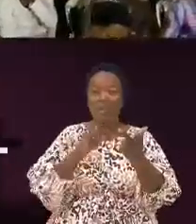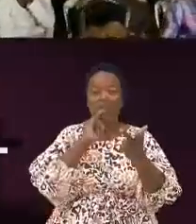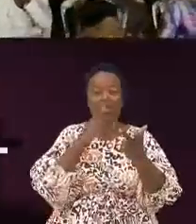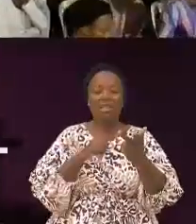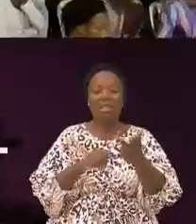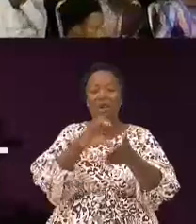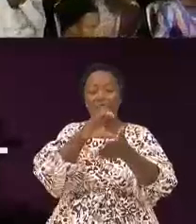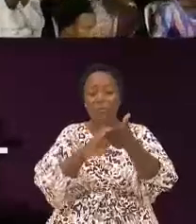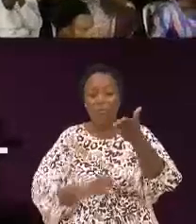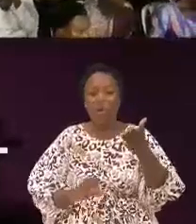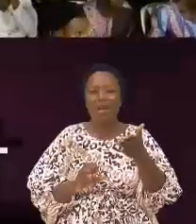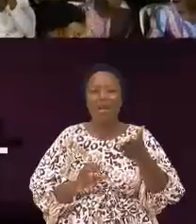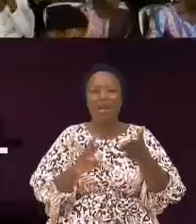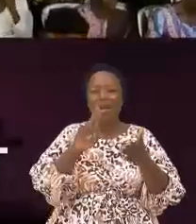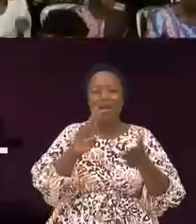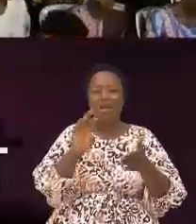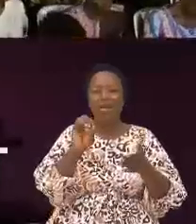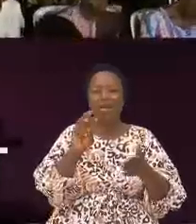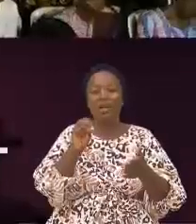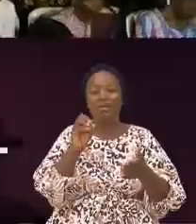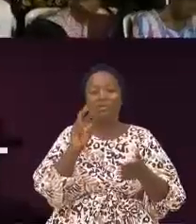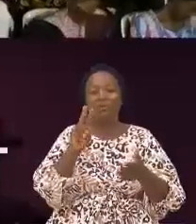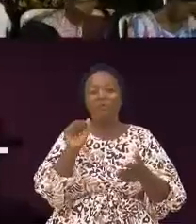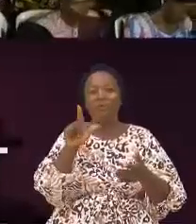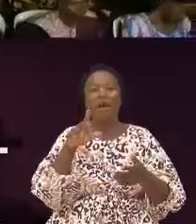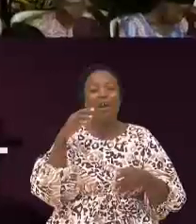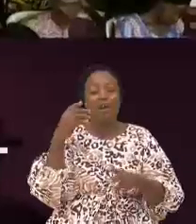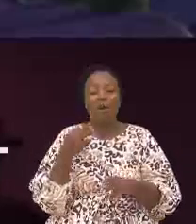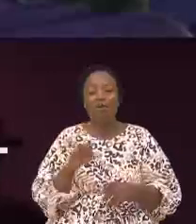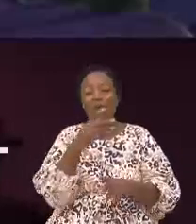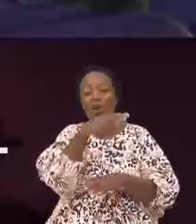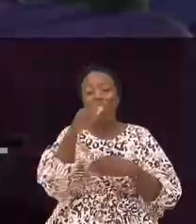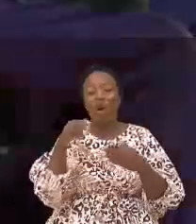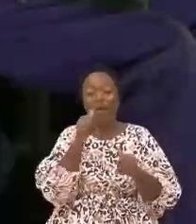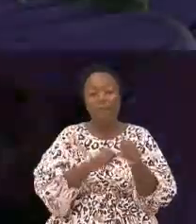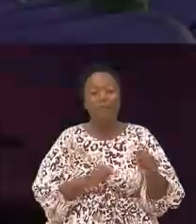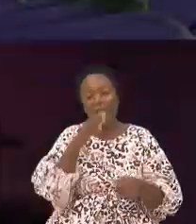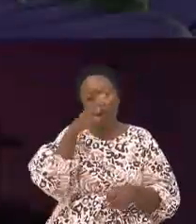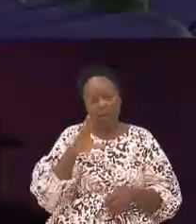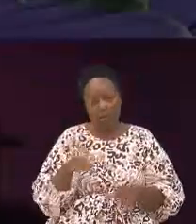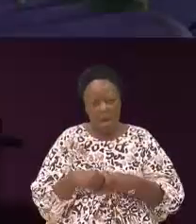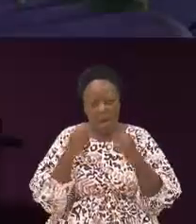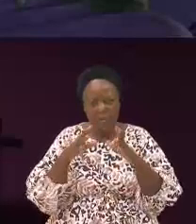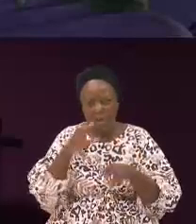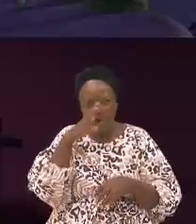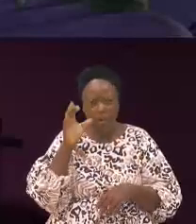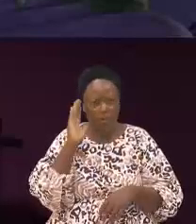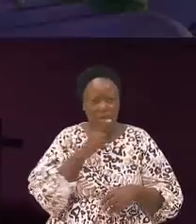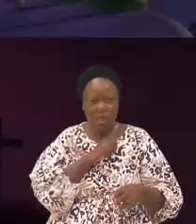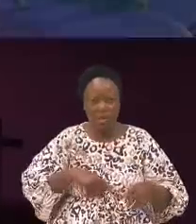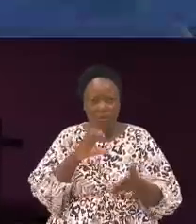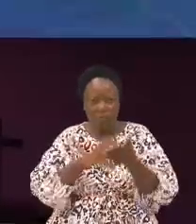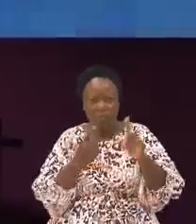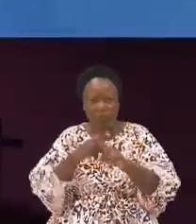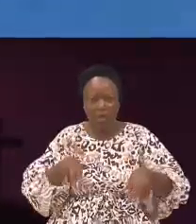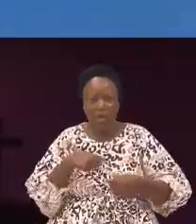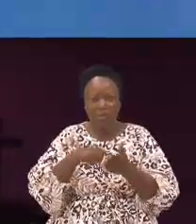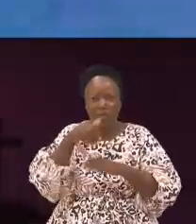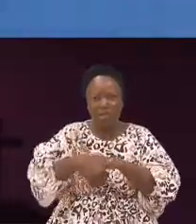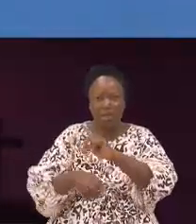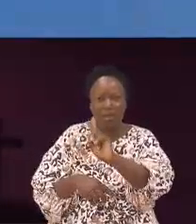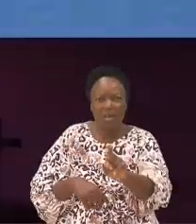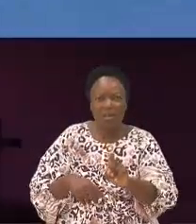the crucifixion of Christ. Number three is the removal of every curse.